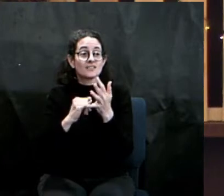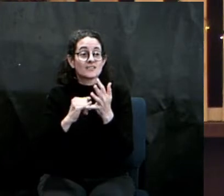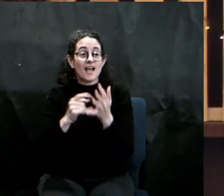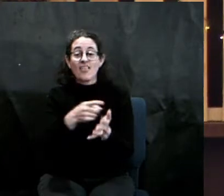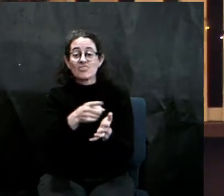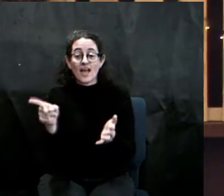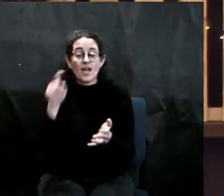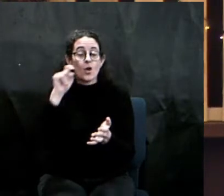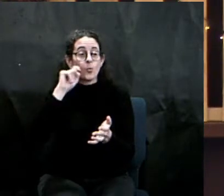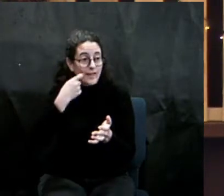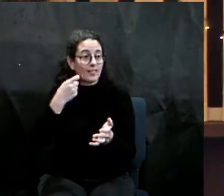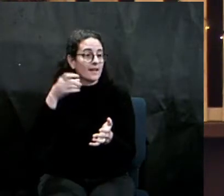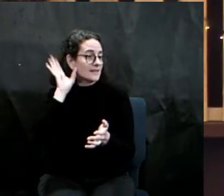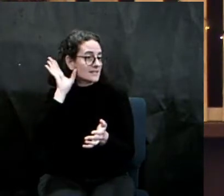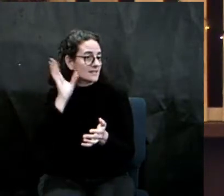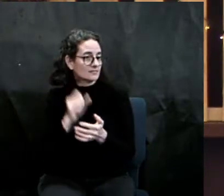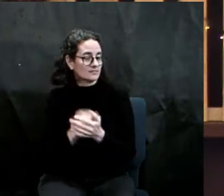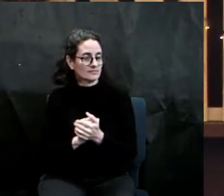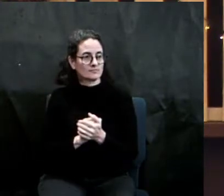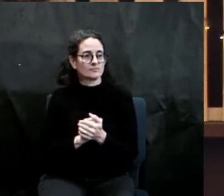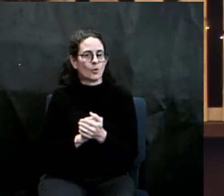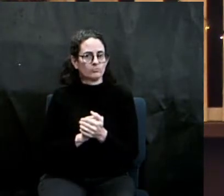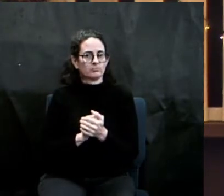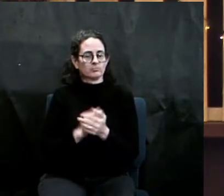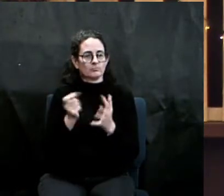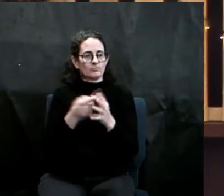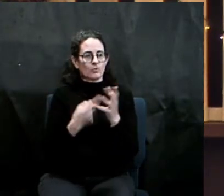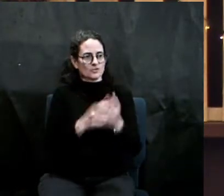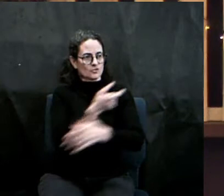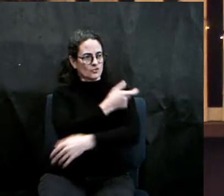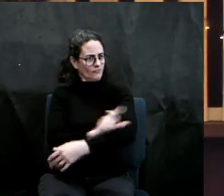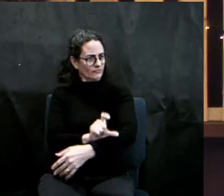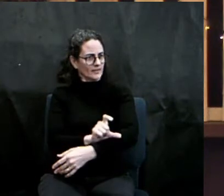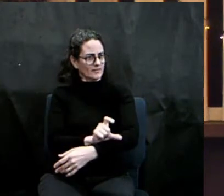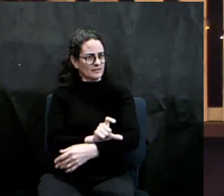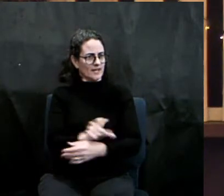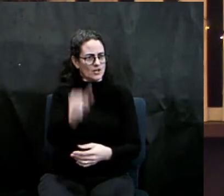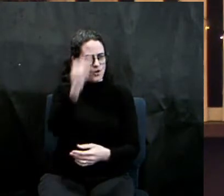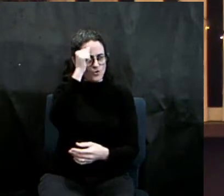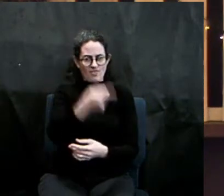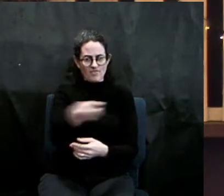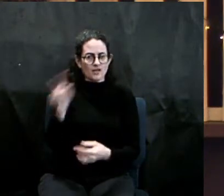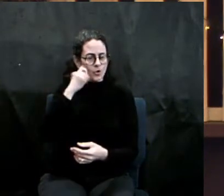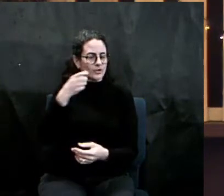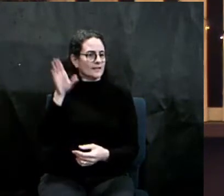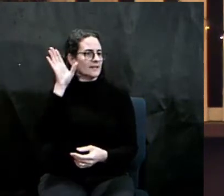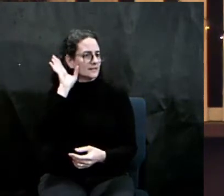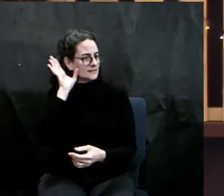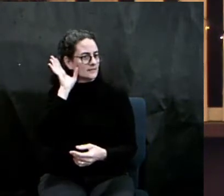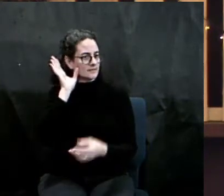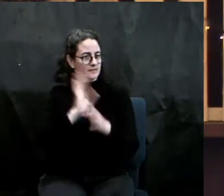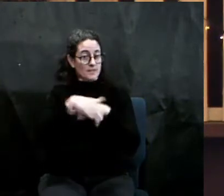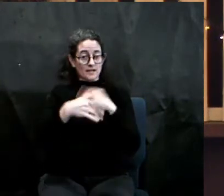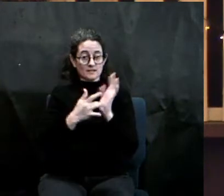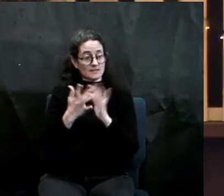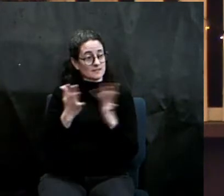note of confident expectation? They will listen. The gospel is going to